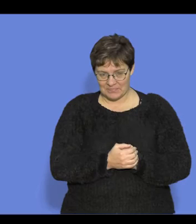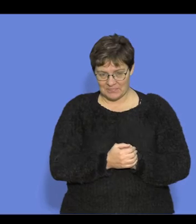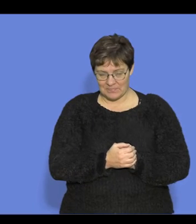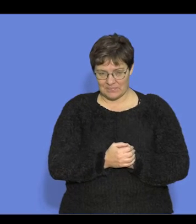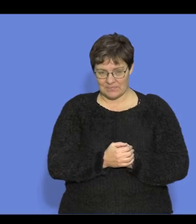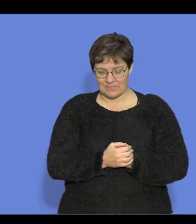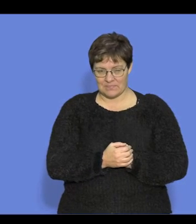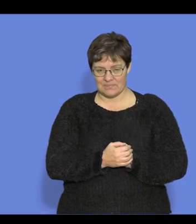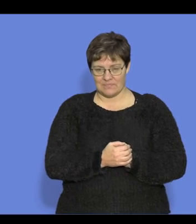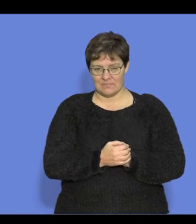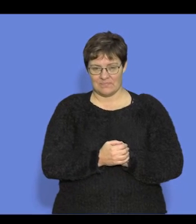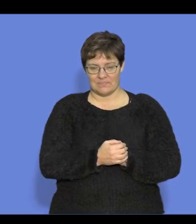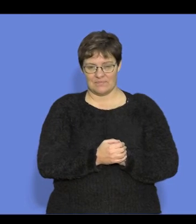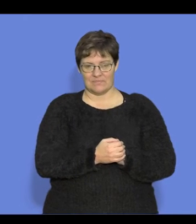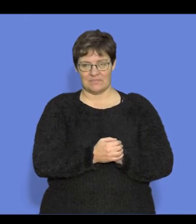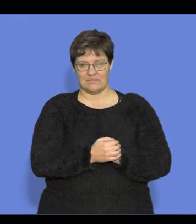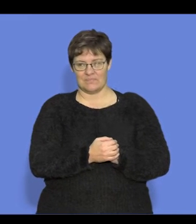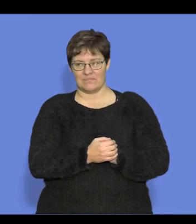working.